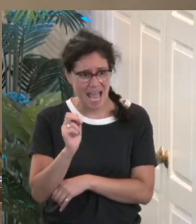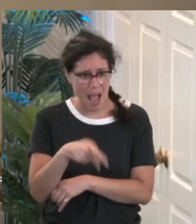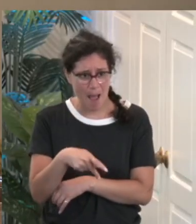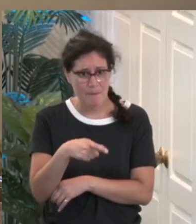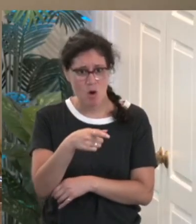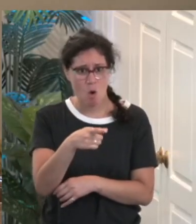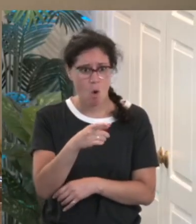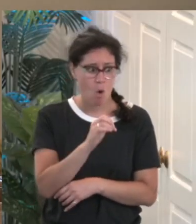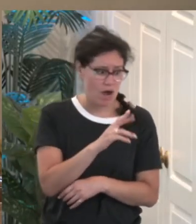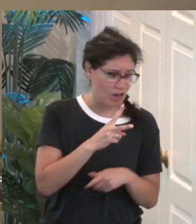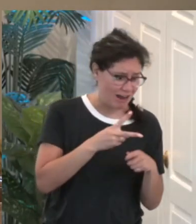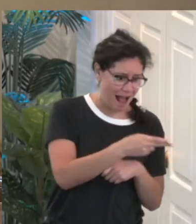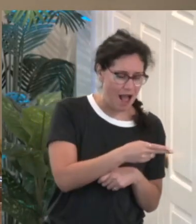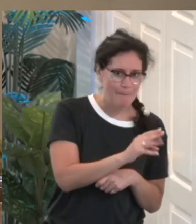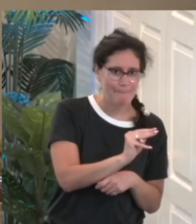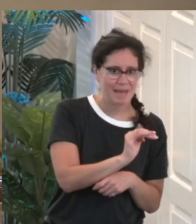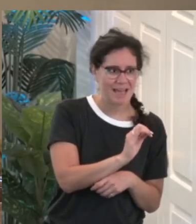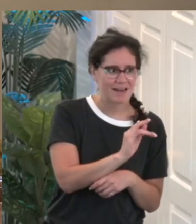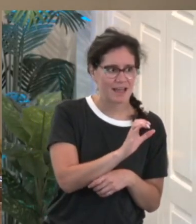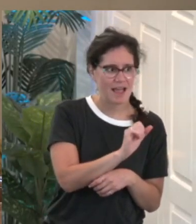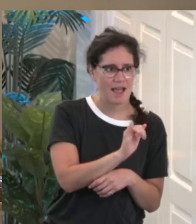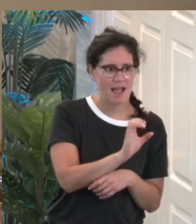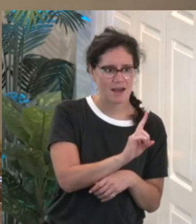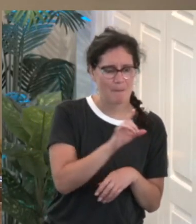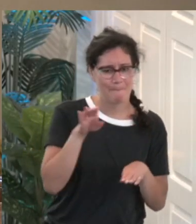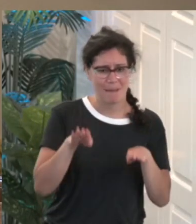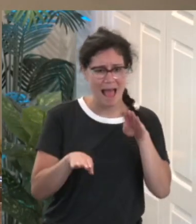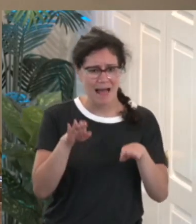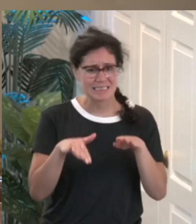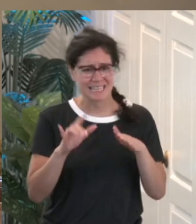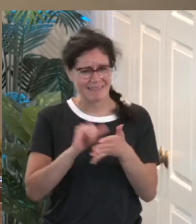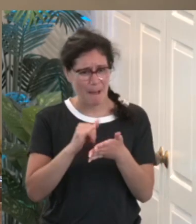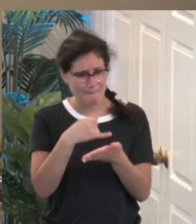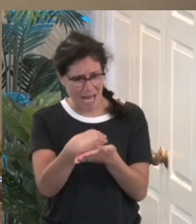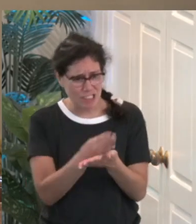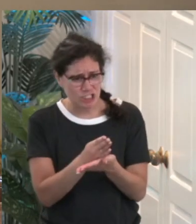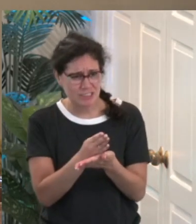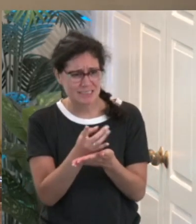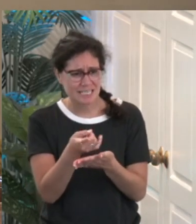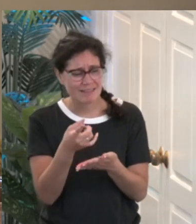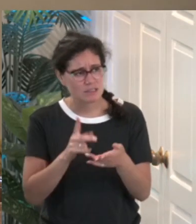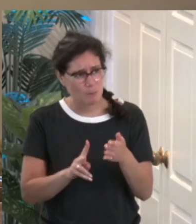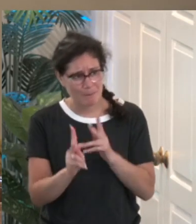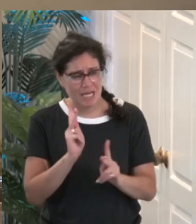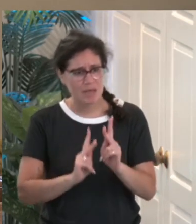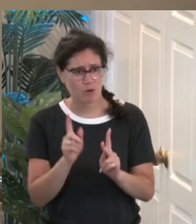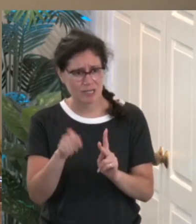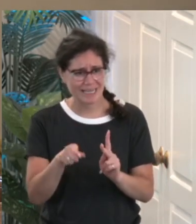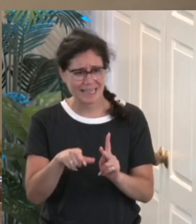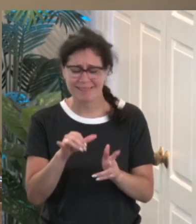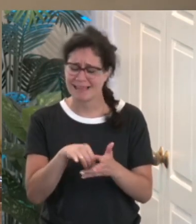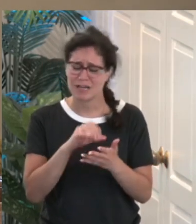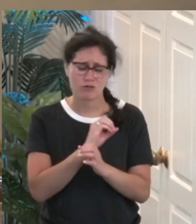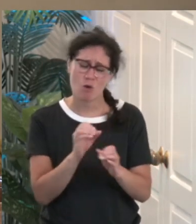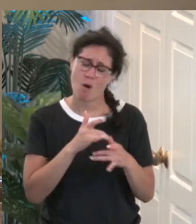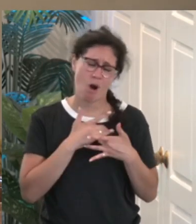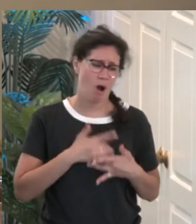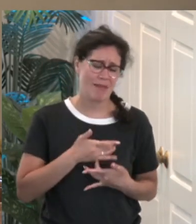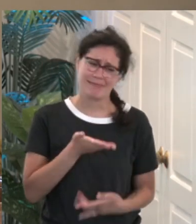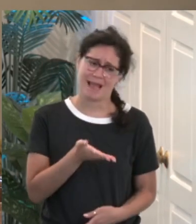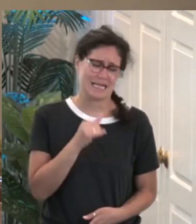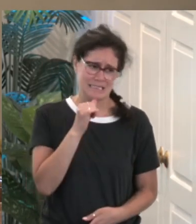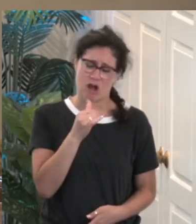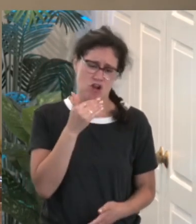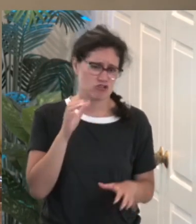cut Medicaid because you want to balance the budget, and this is what people need. That is heartless. That is heartless. So that's